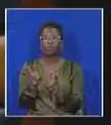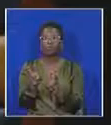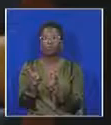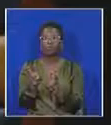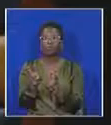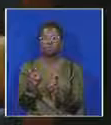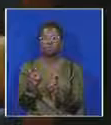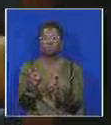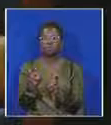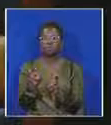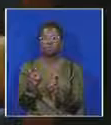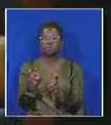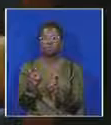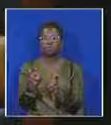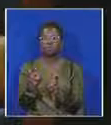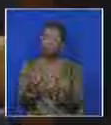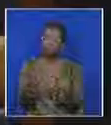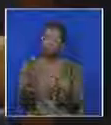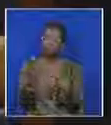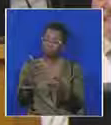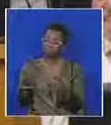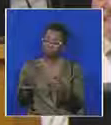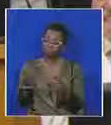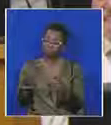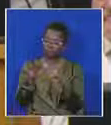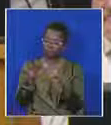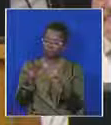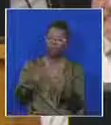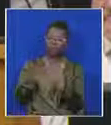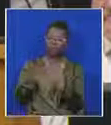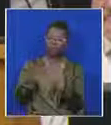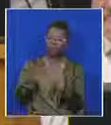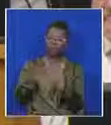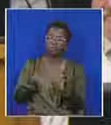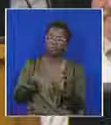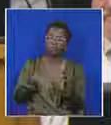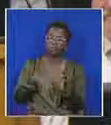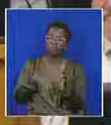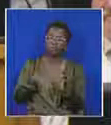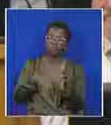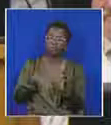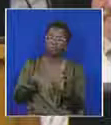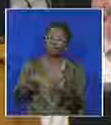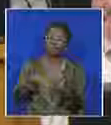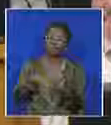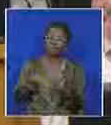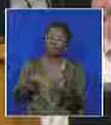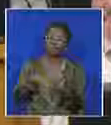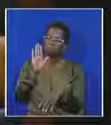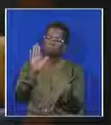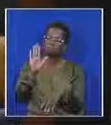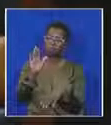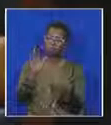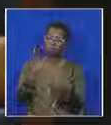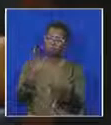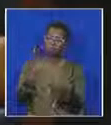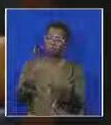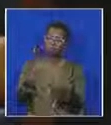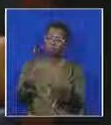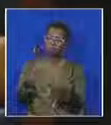You have withdrawn, okay. I have withdrawn those words. Yes. Now, I'd like to continue to honor